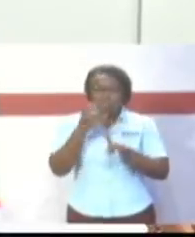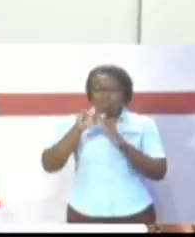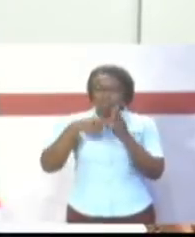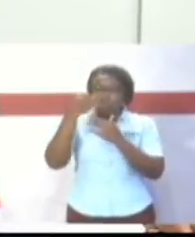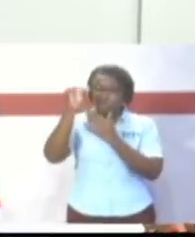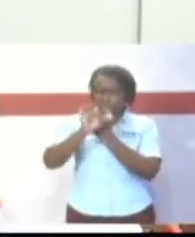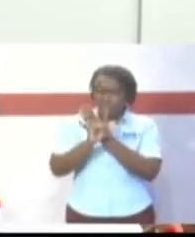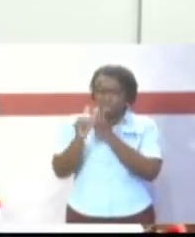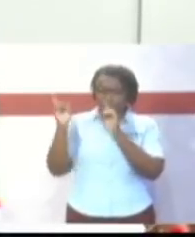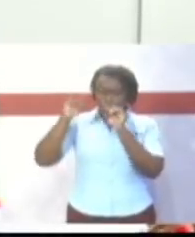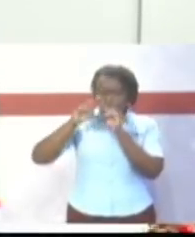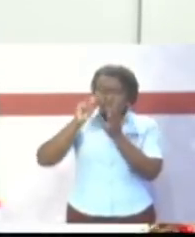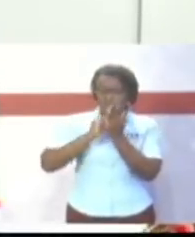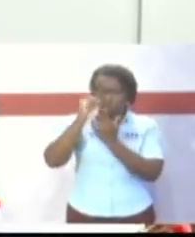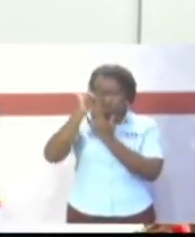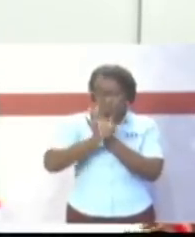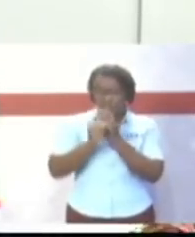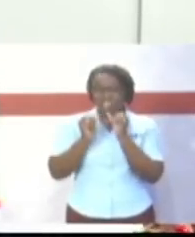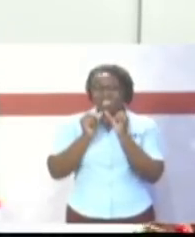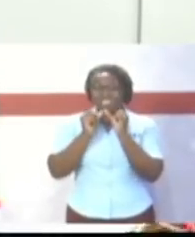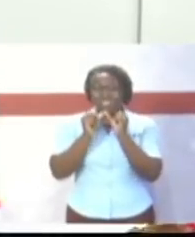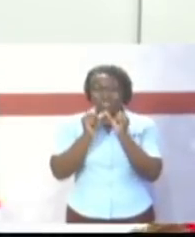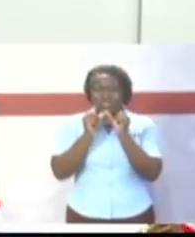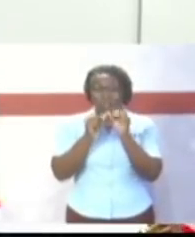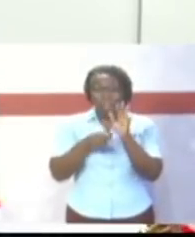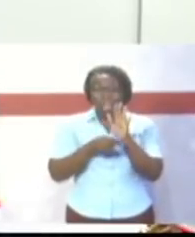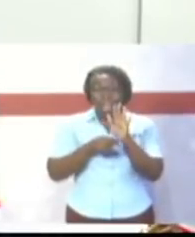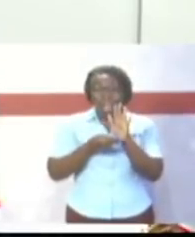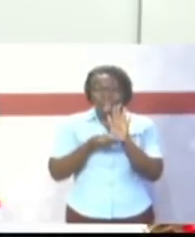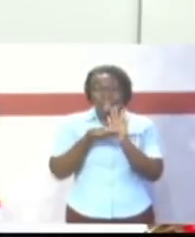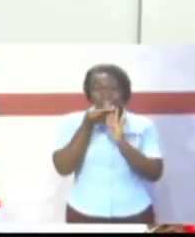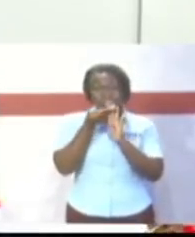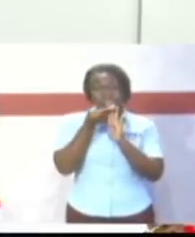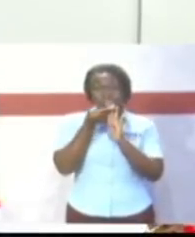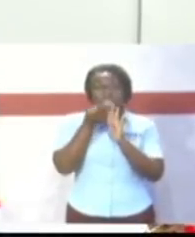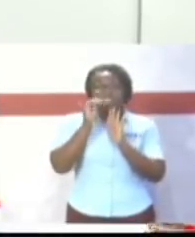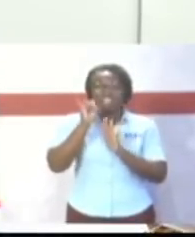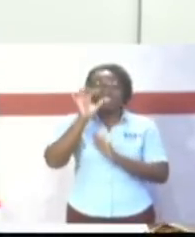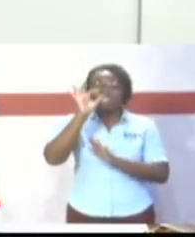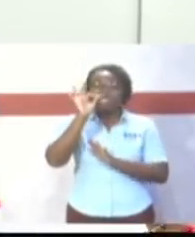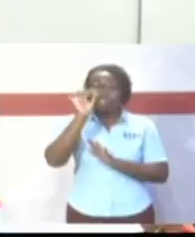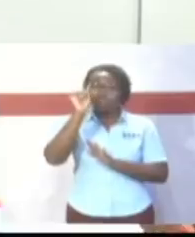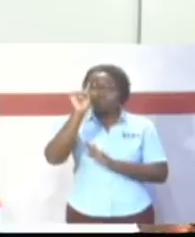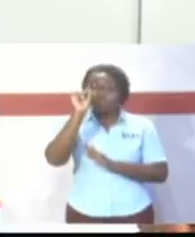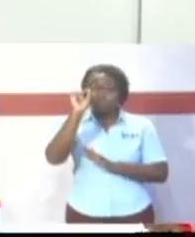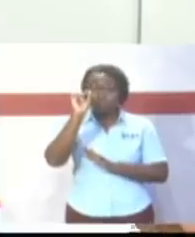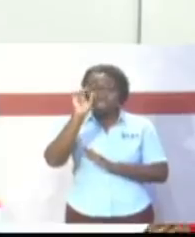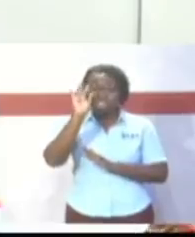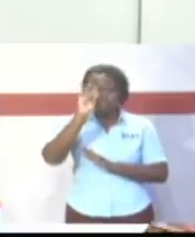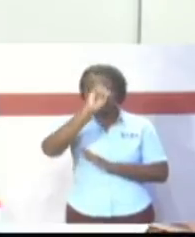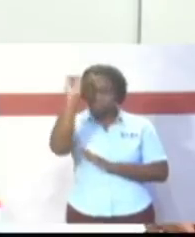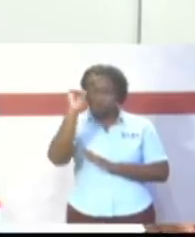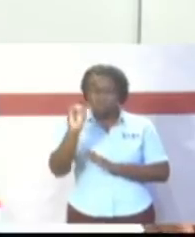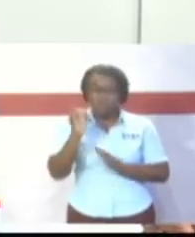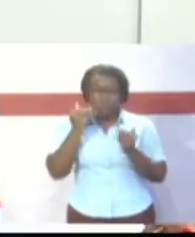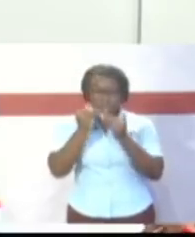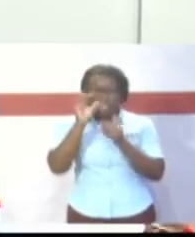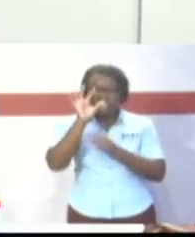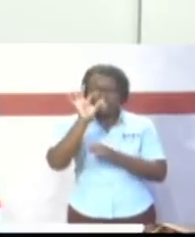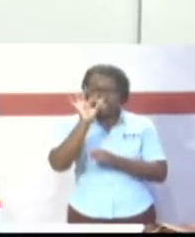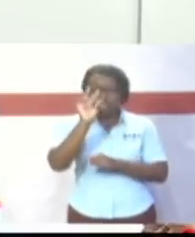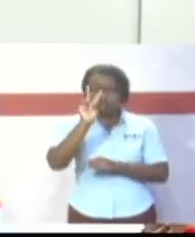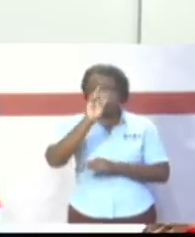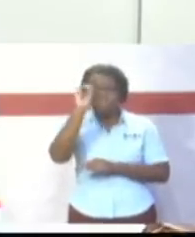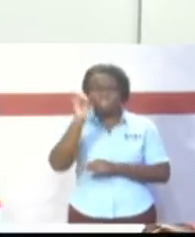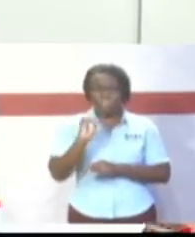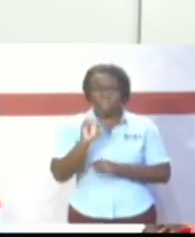3rd, 2021, continues to be high. That is 91.7% or close to 92% of